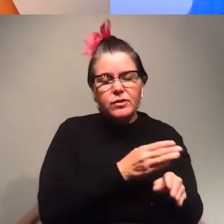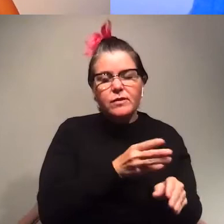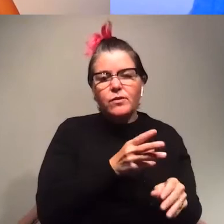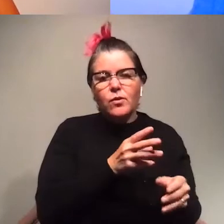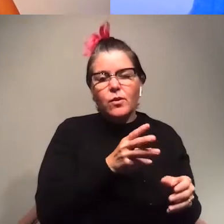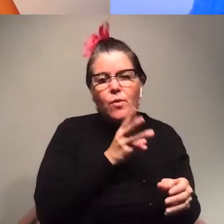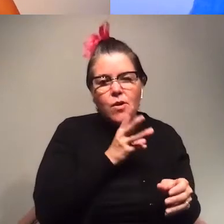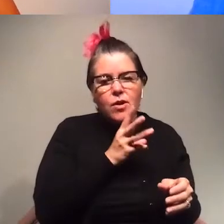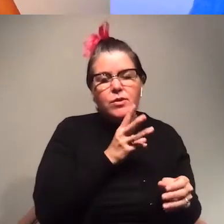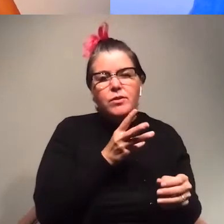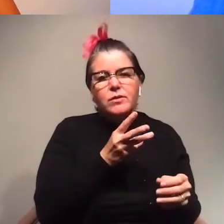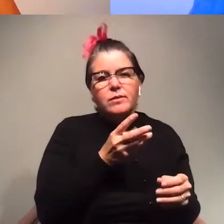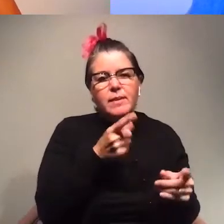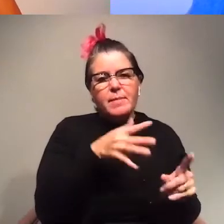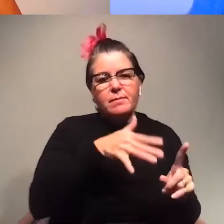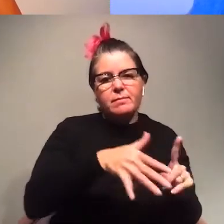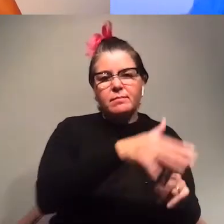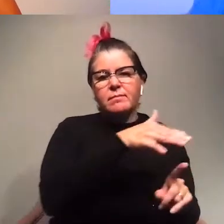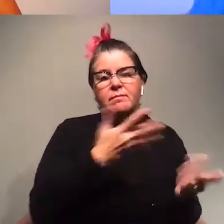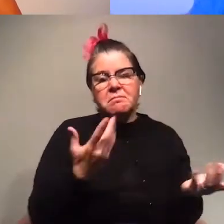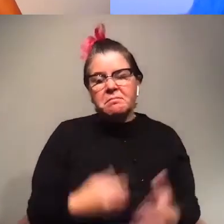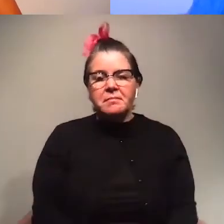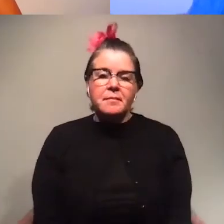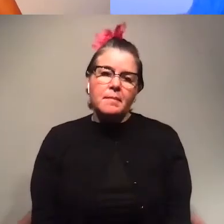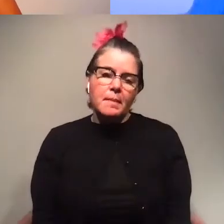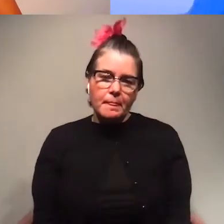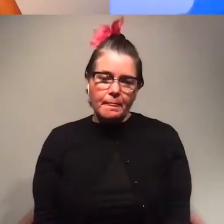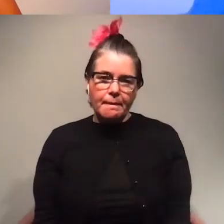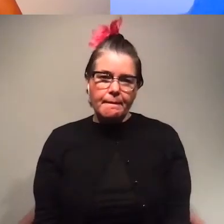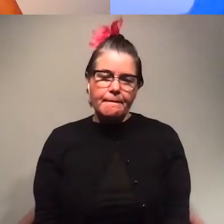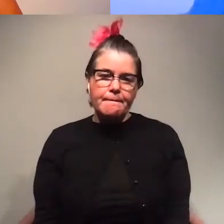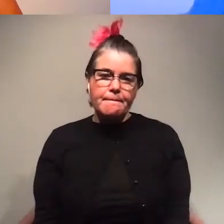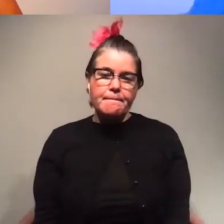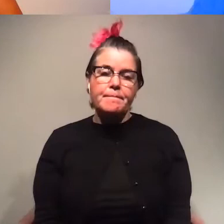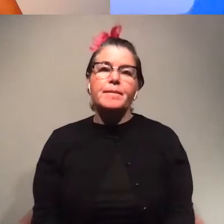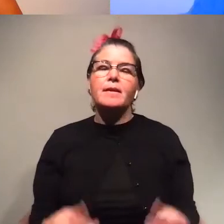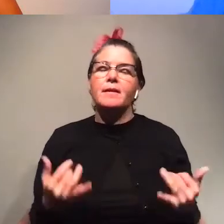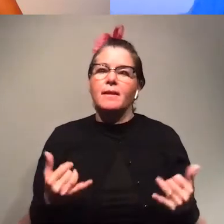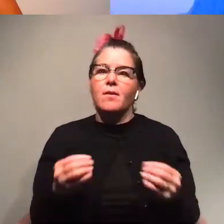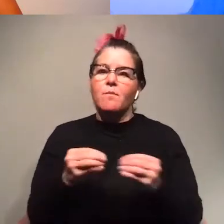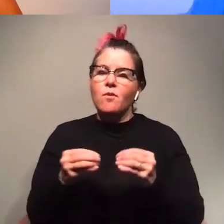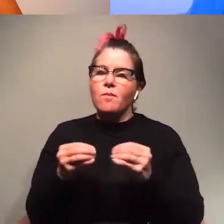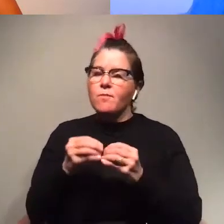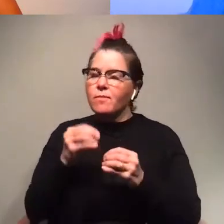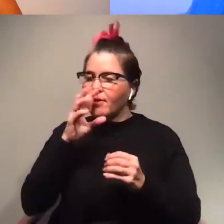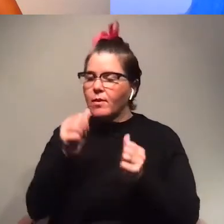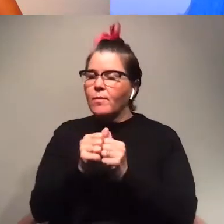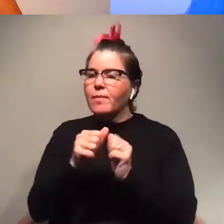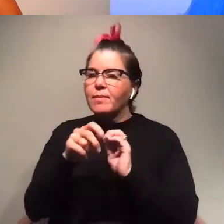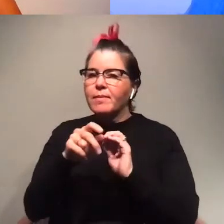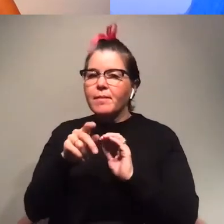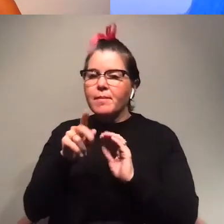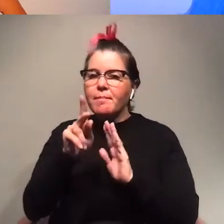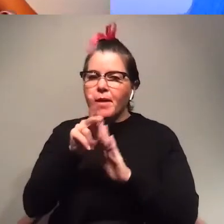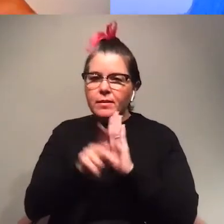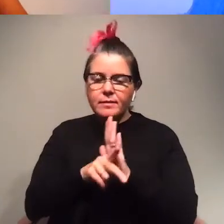anything else that's happening in our environment. But I'm starting to get more interested in policy. I'm starting to get